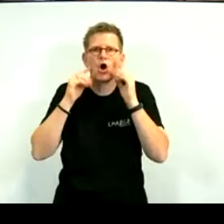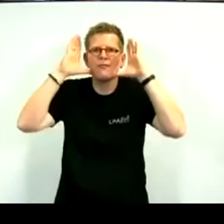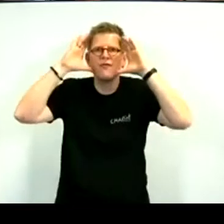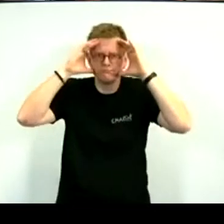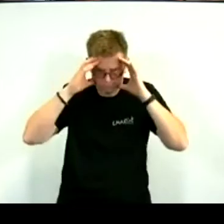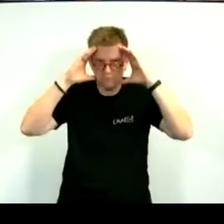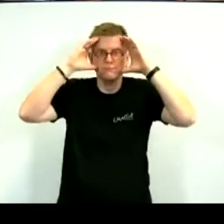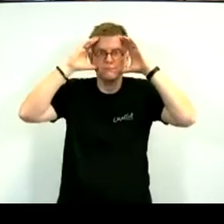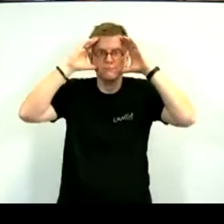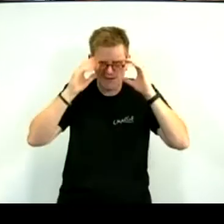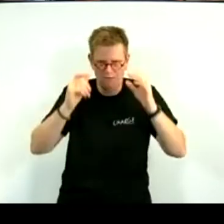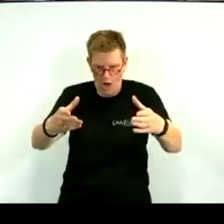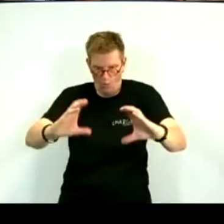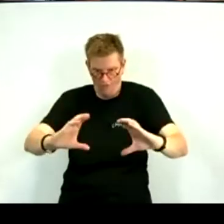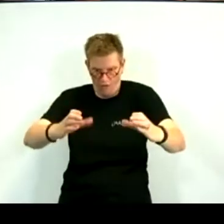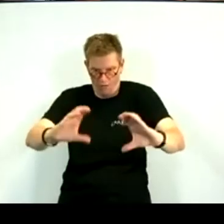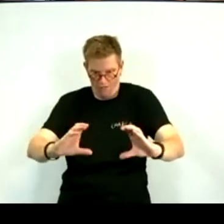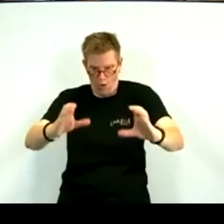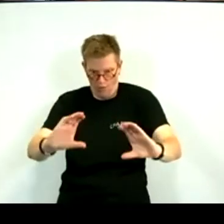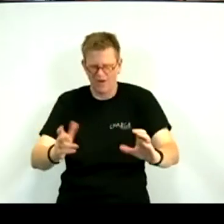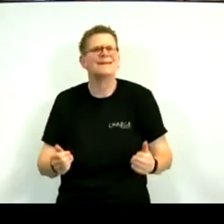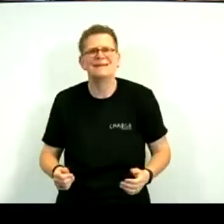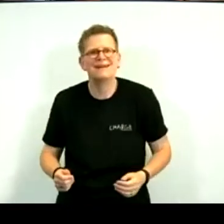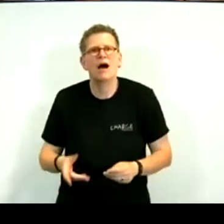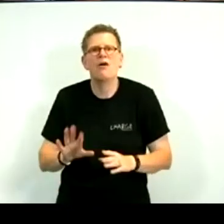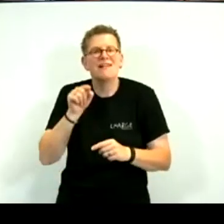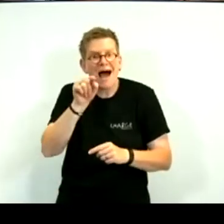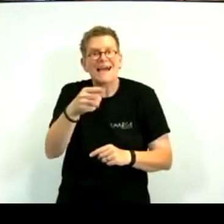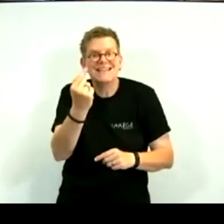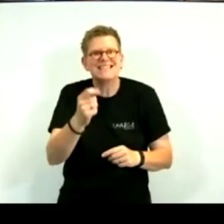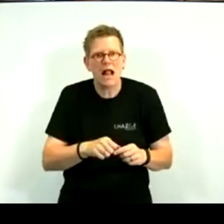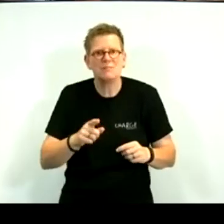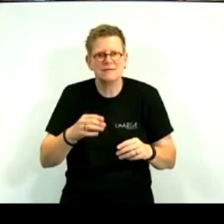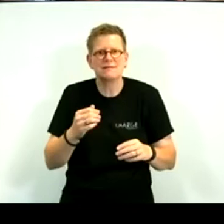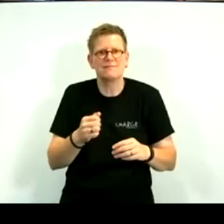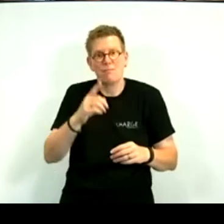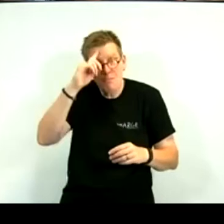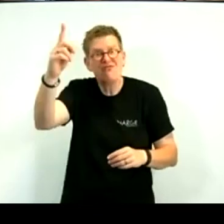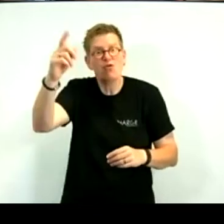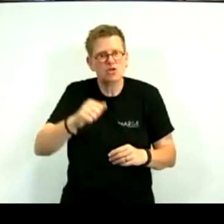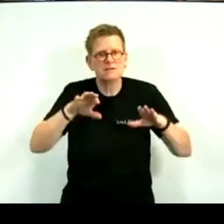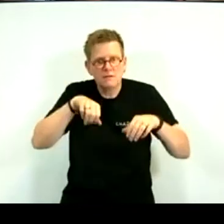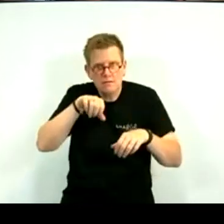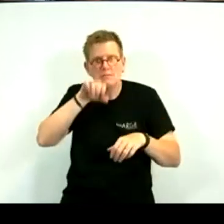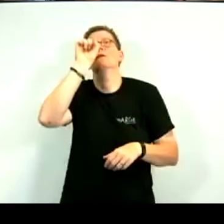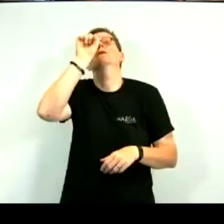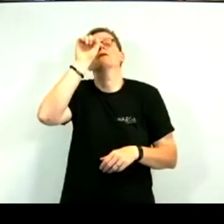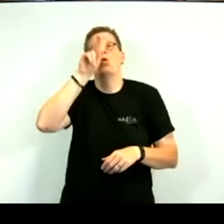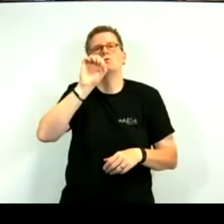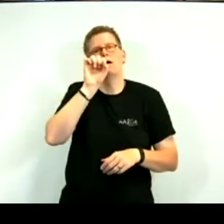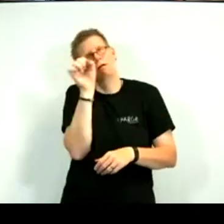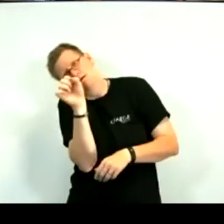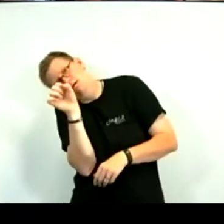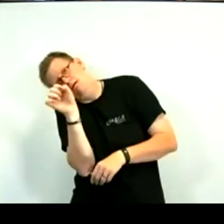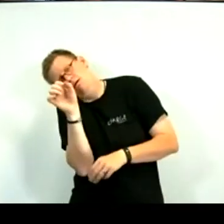at you by looking to the side. And the child might not have typical visually